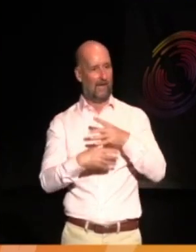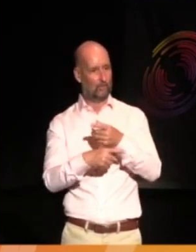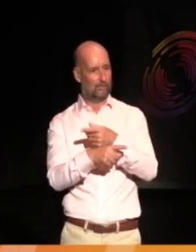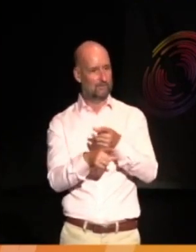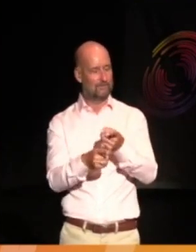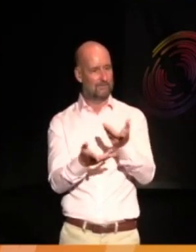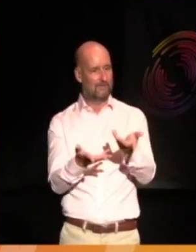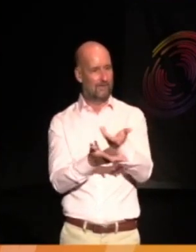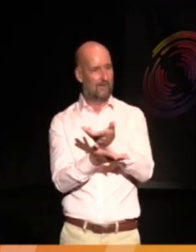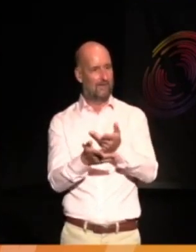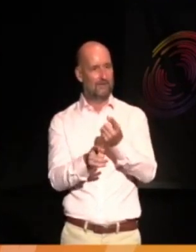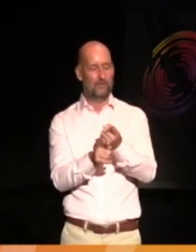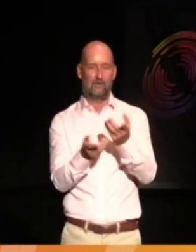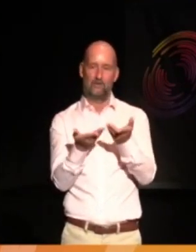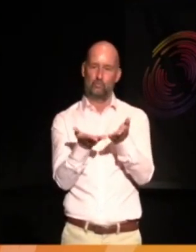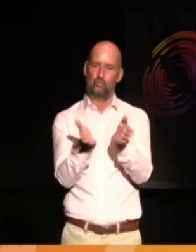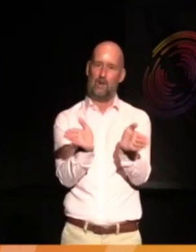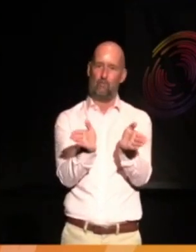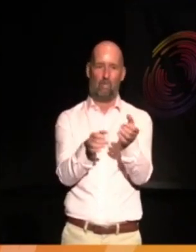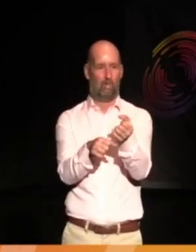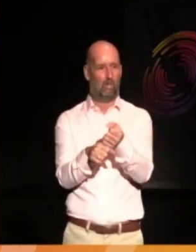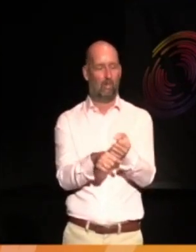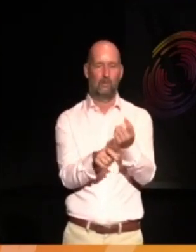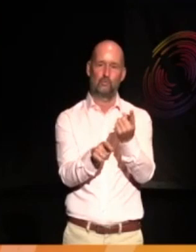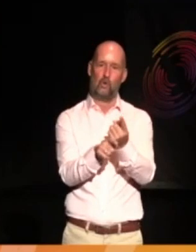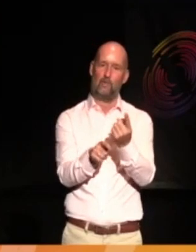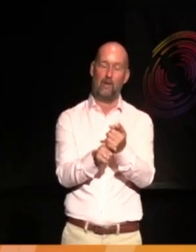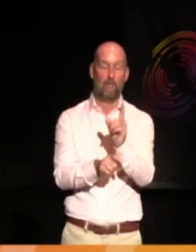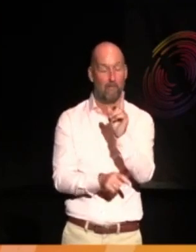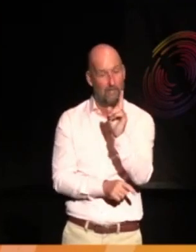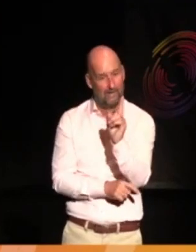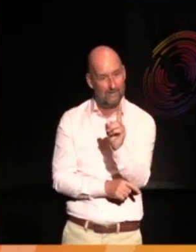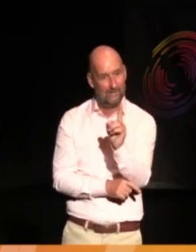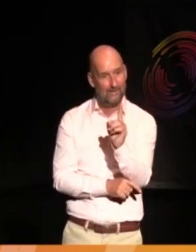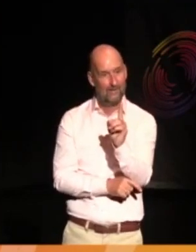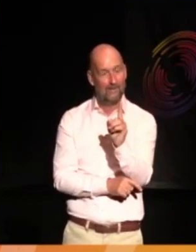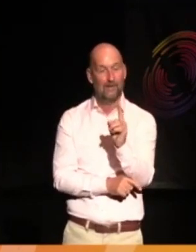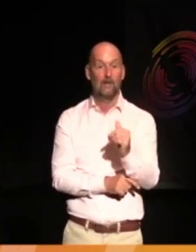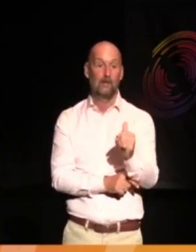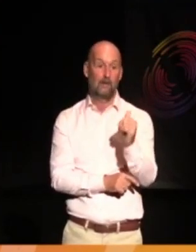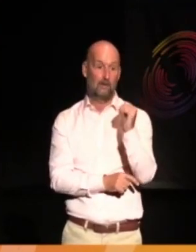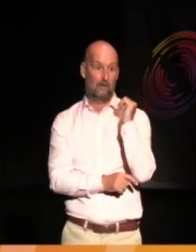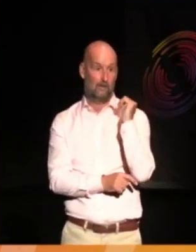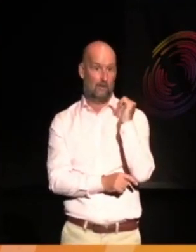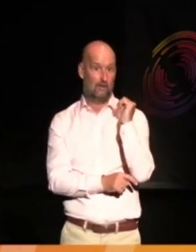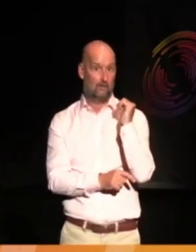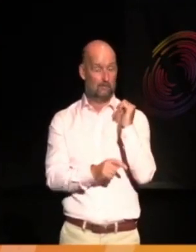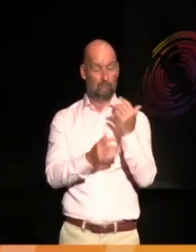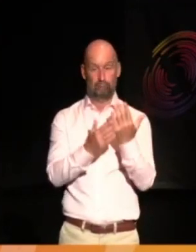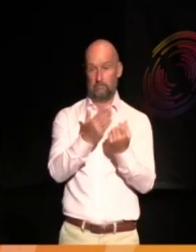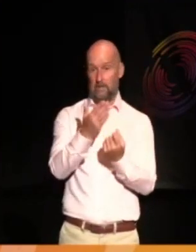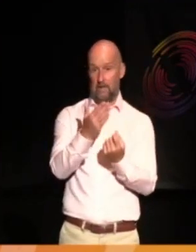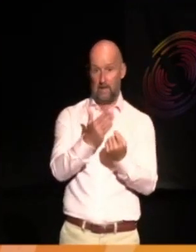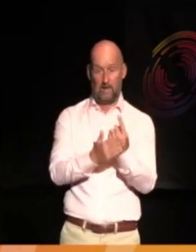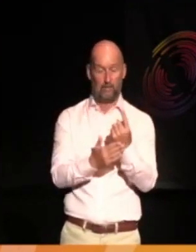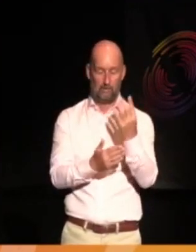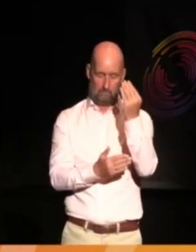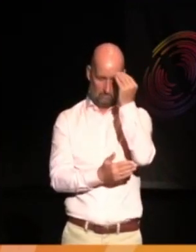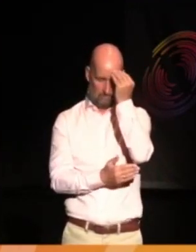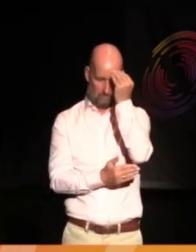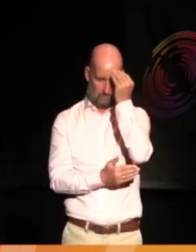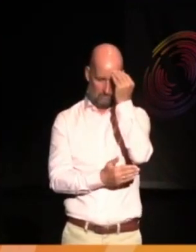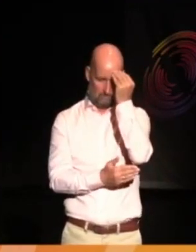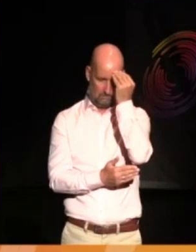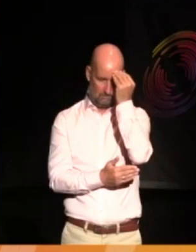a general conversation about this thing, but I do think that there is a recent lesson in Britain, to me, which was